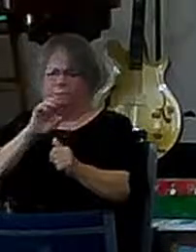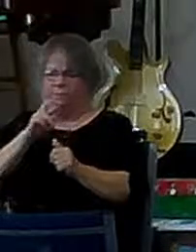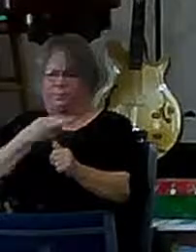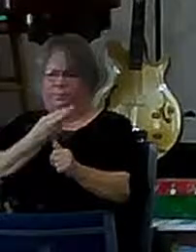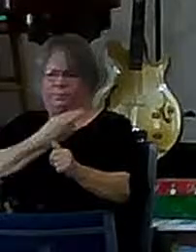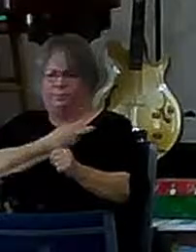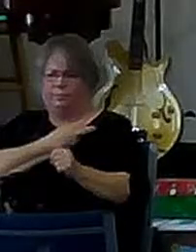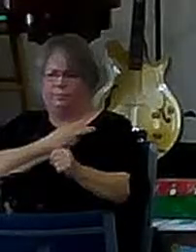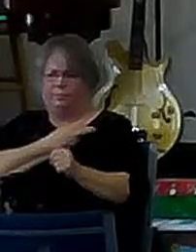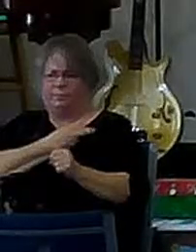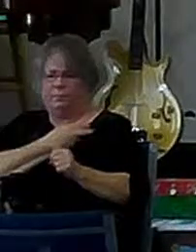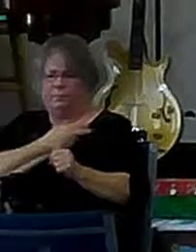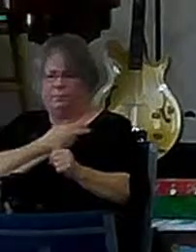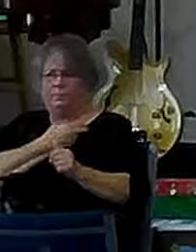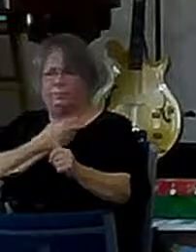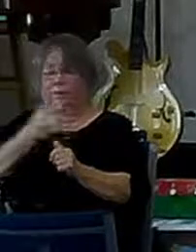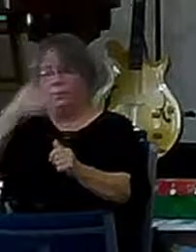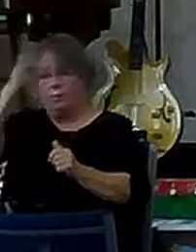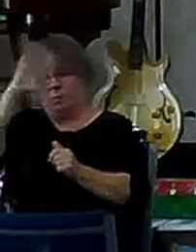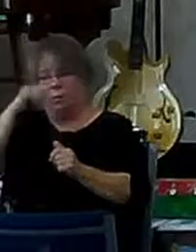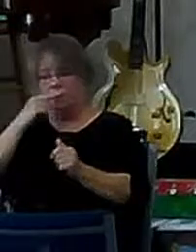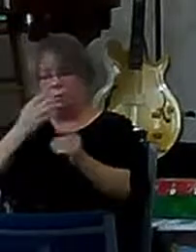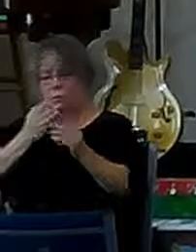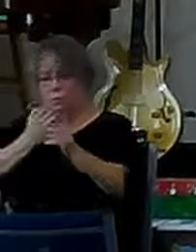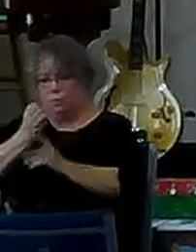God says through his word,